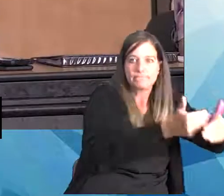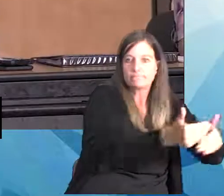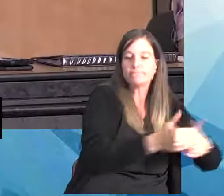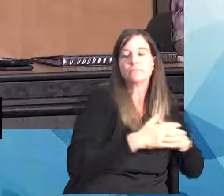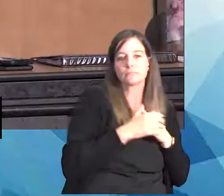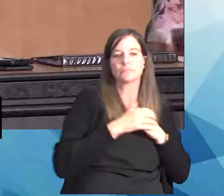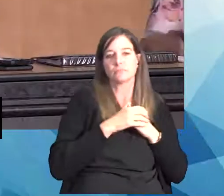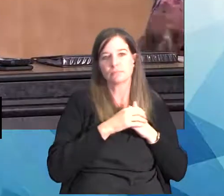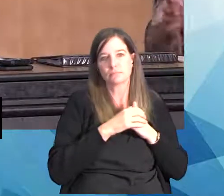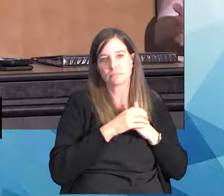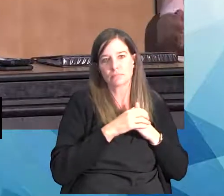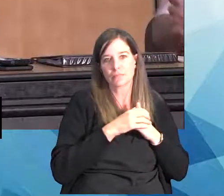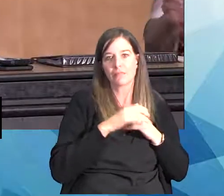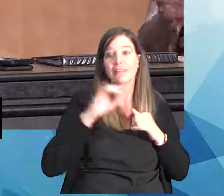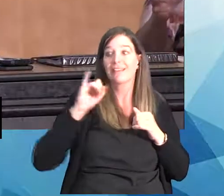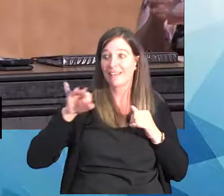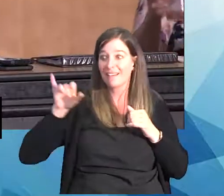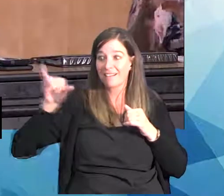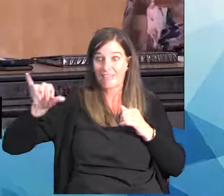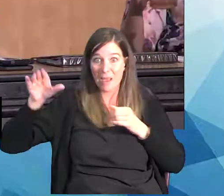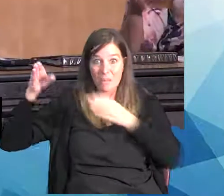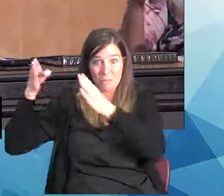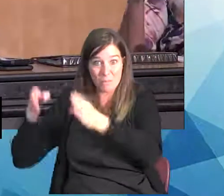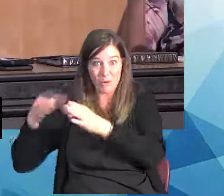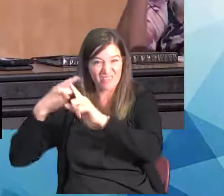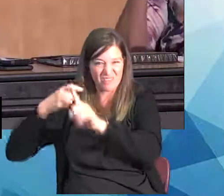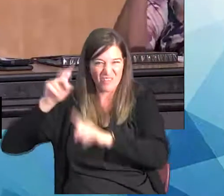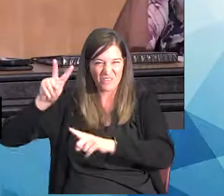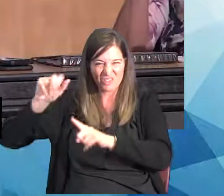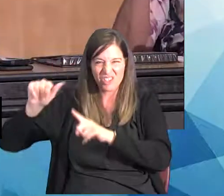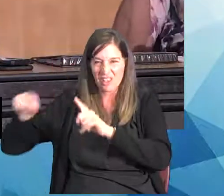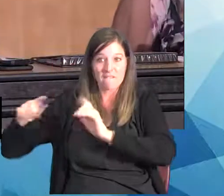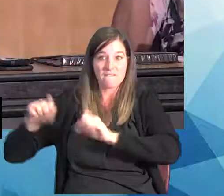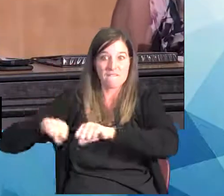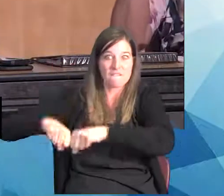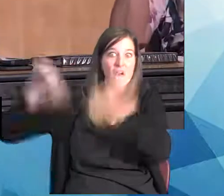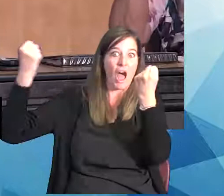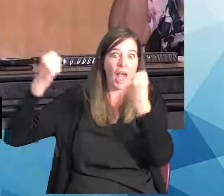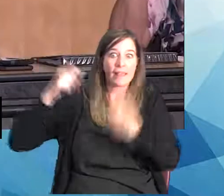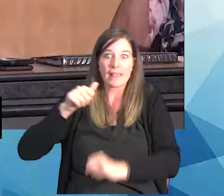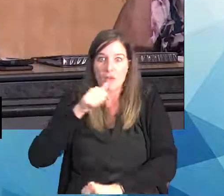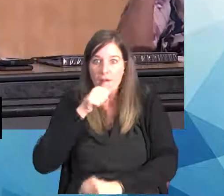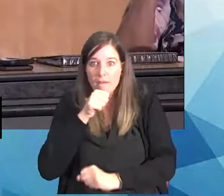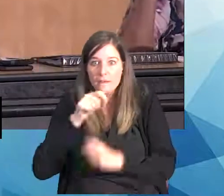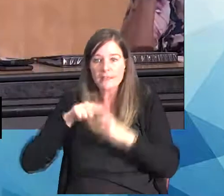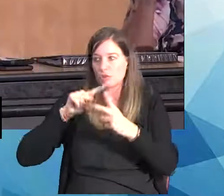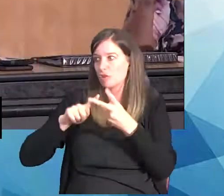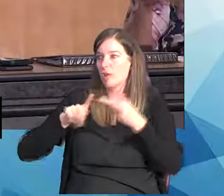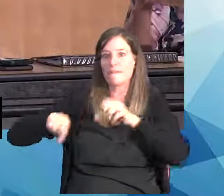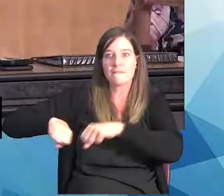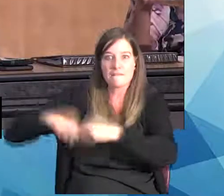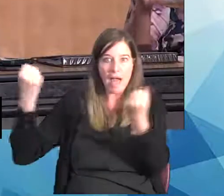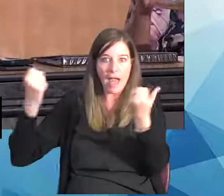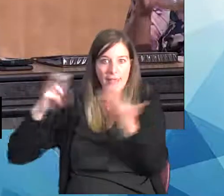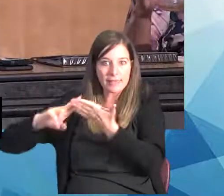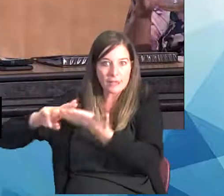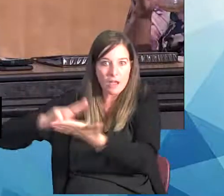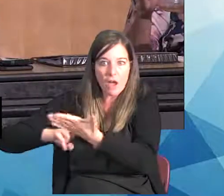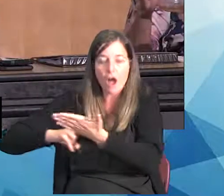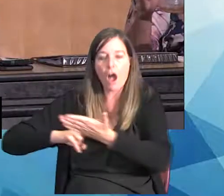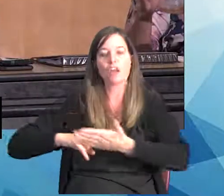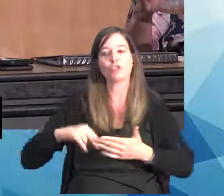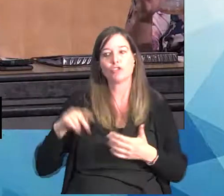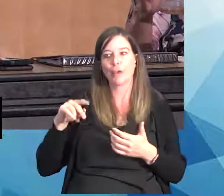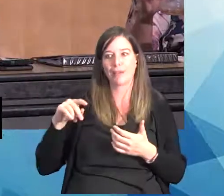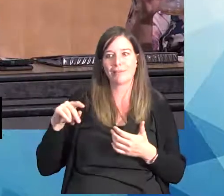If that person does violate confidentiality in or violates any aspect of the contract, they don't have to deal with just